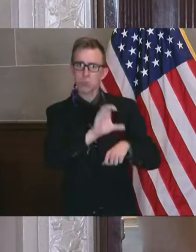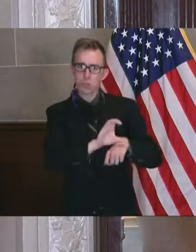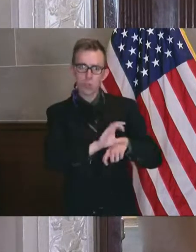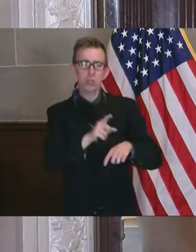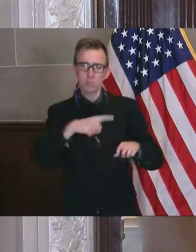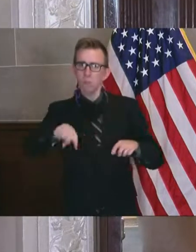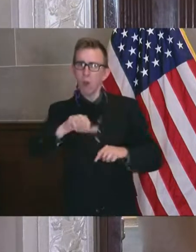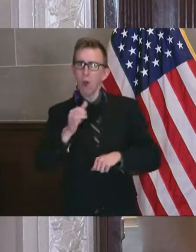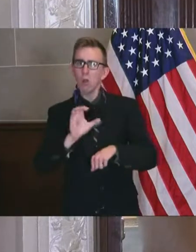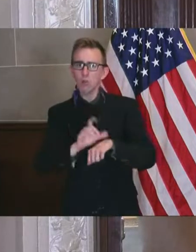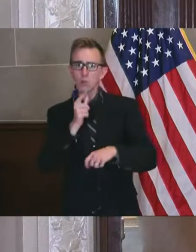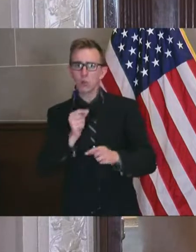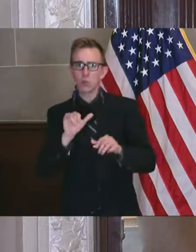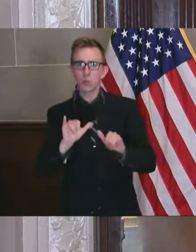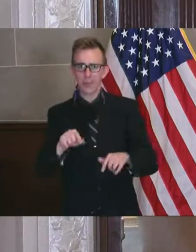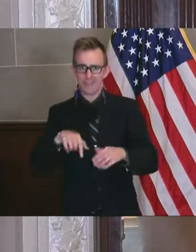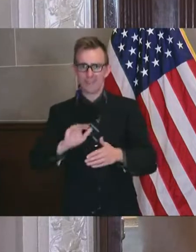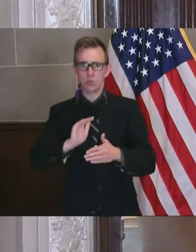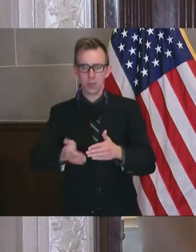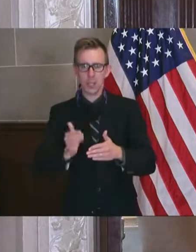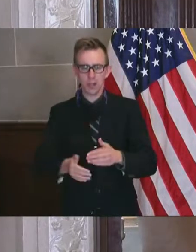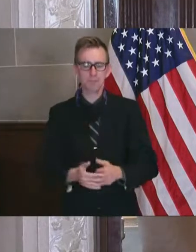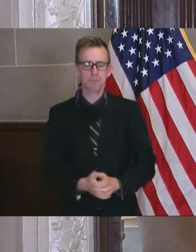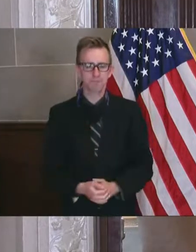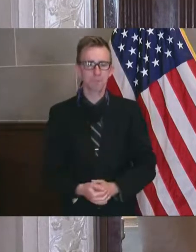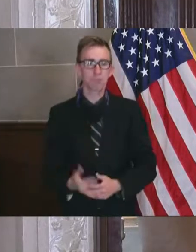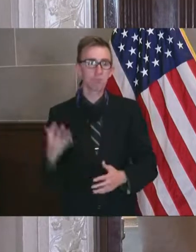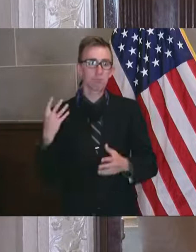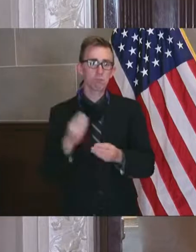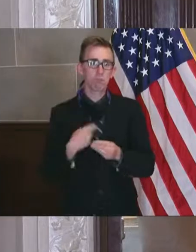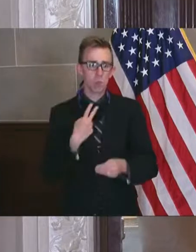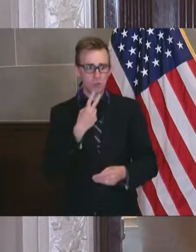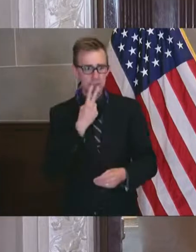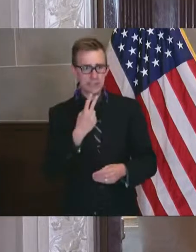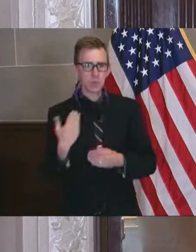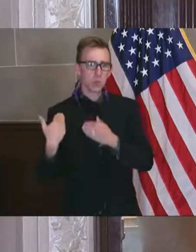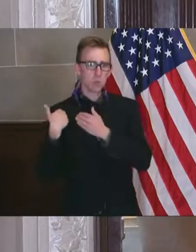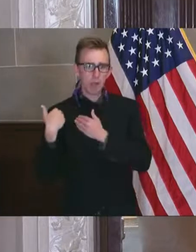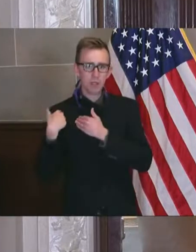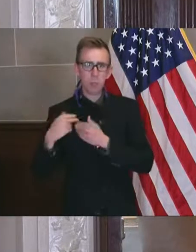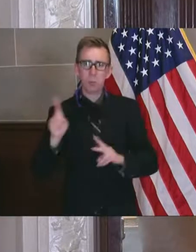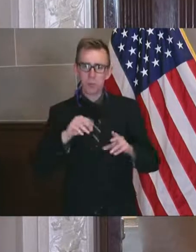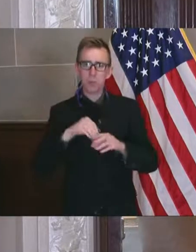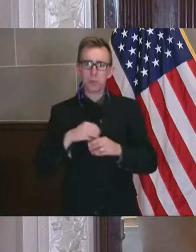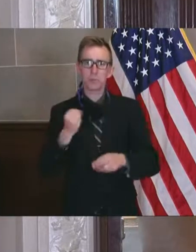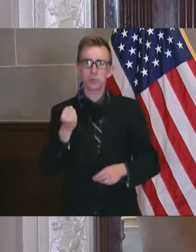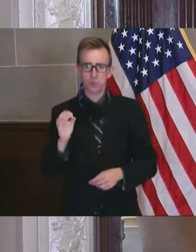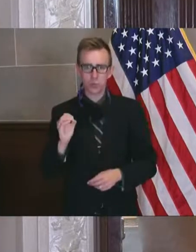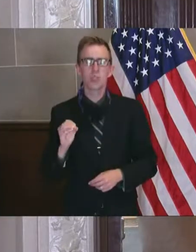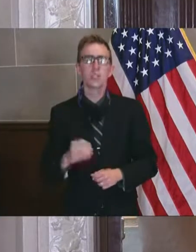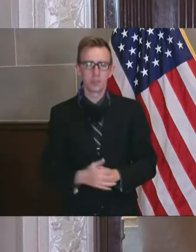this weekend. Overall, we have witnessed responsible practice by our citizens, and these efforts have made a